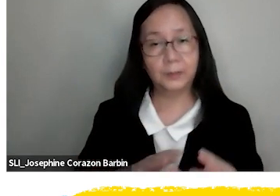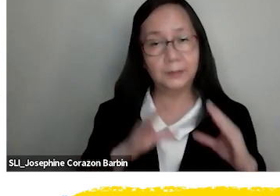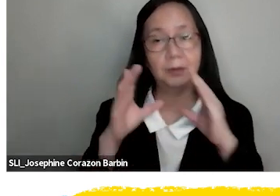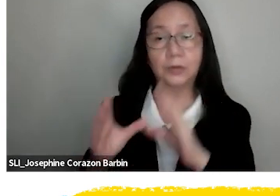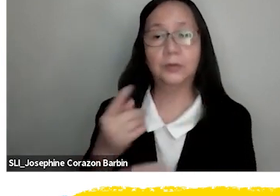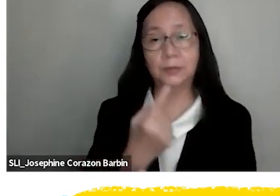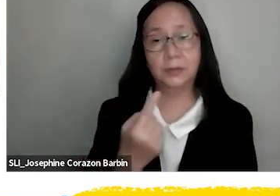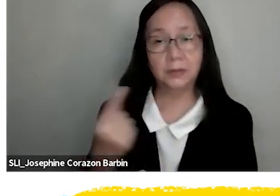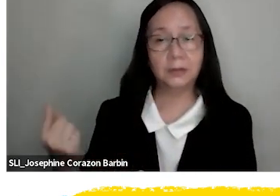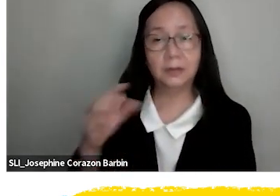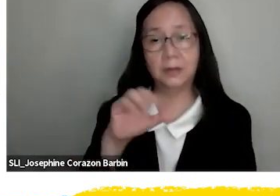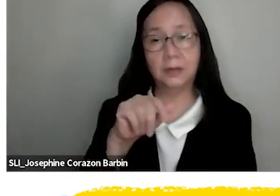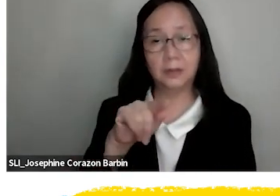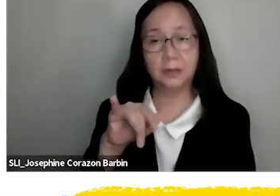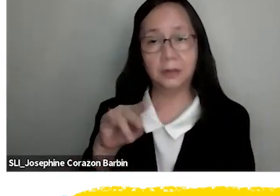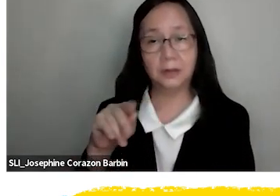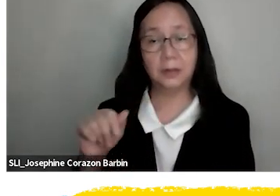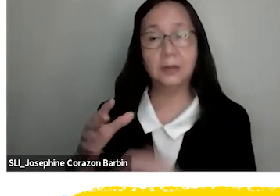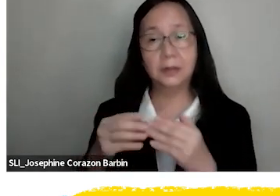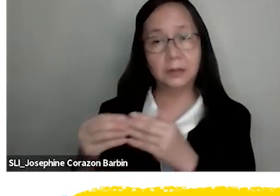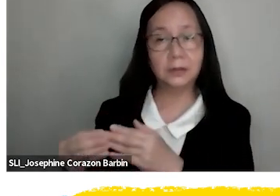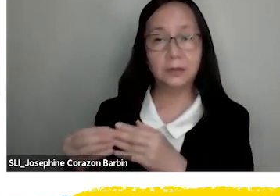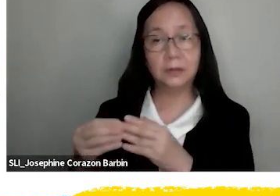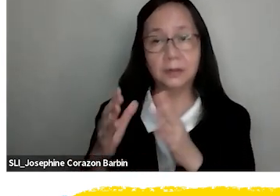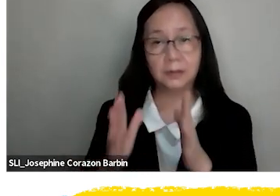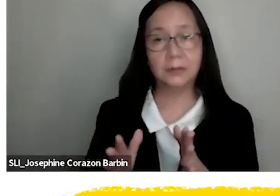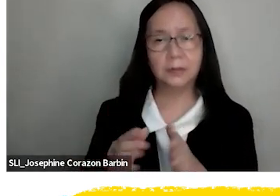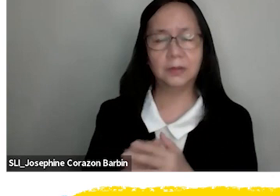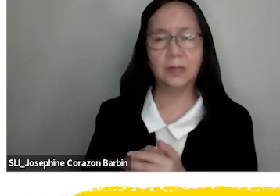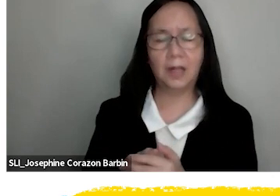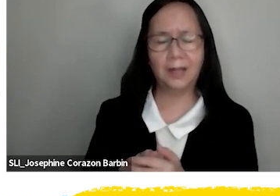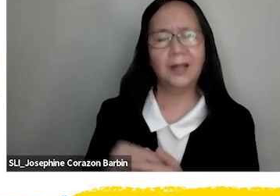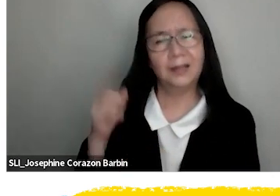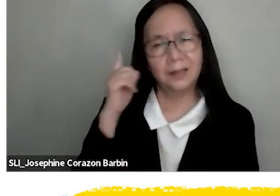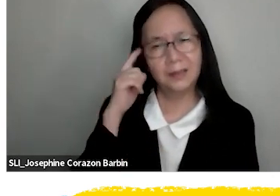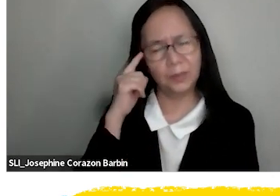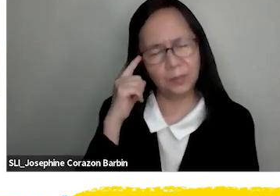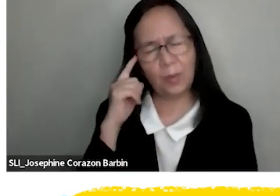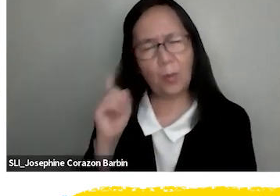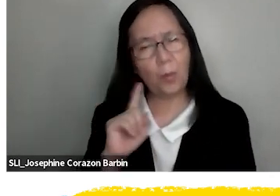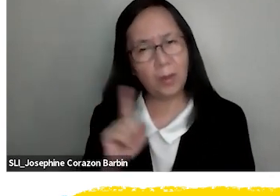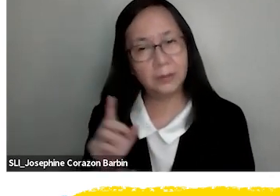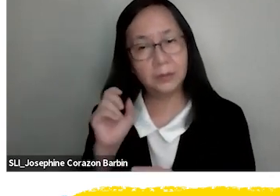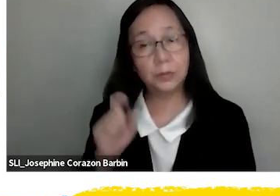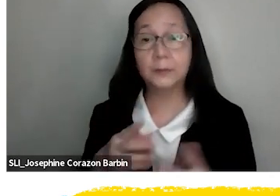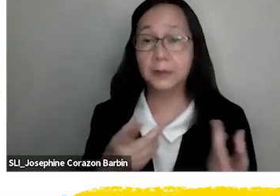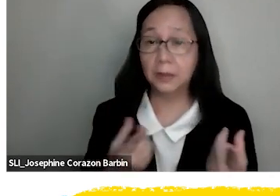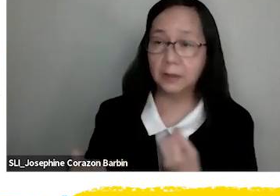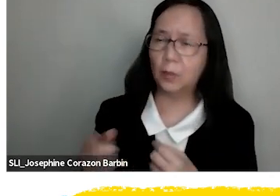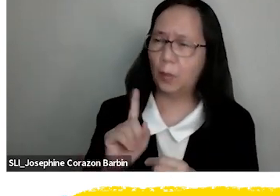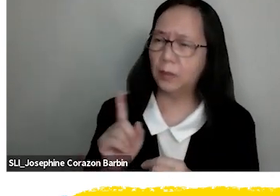leaders and think what should be done, what kind of